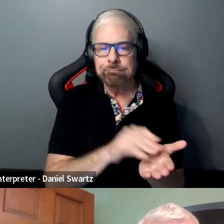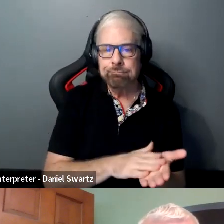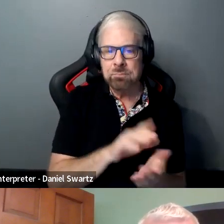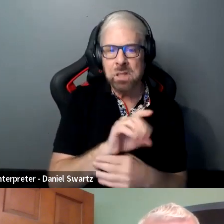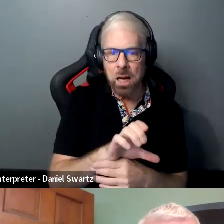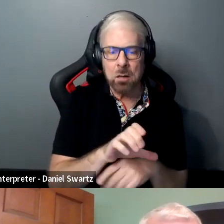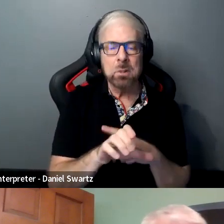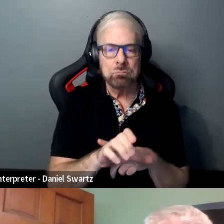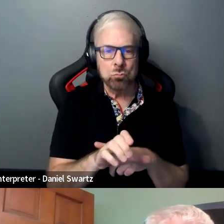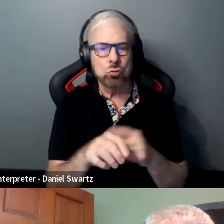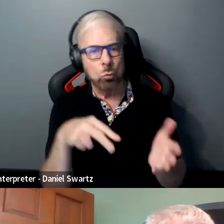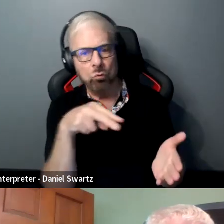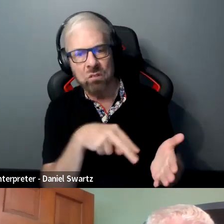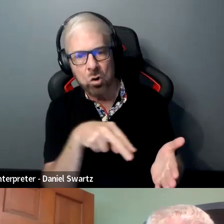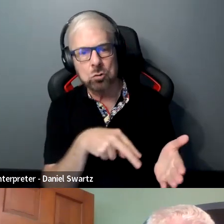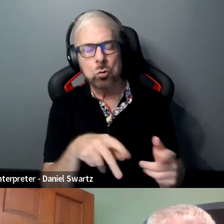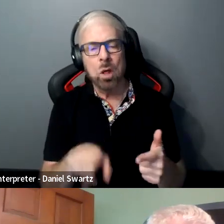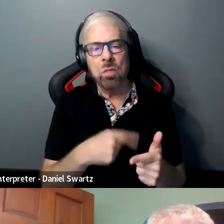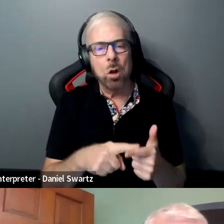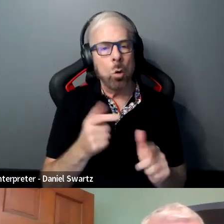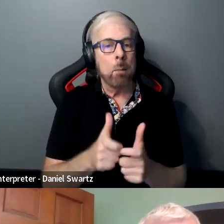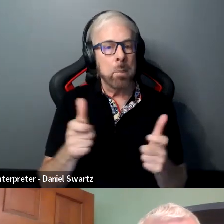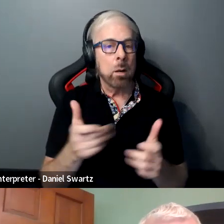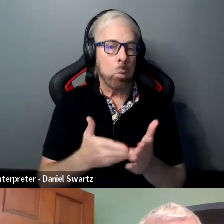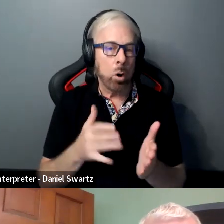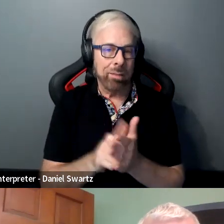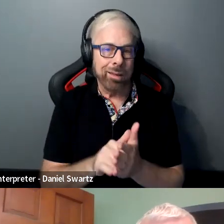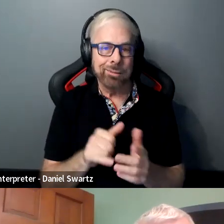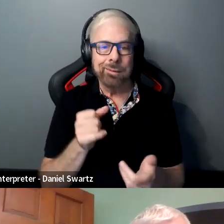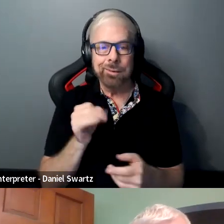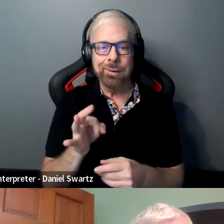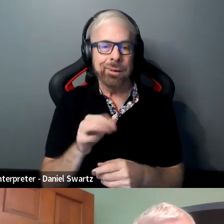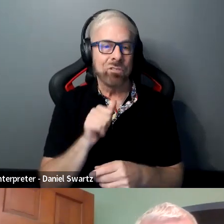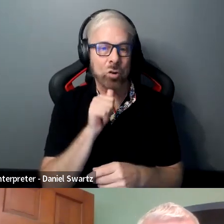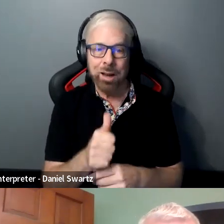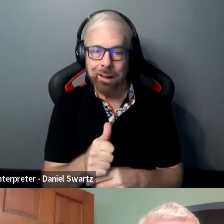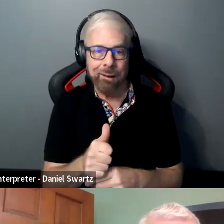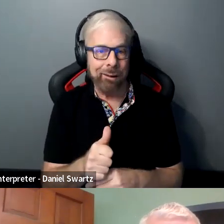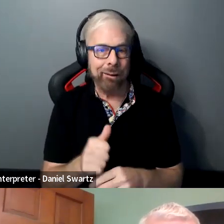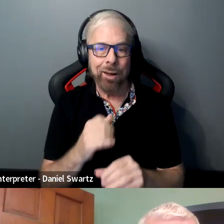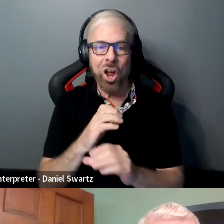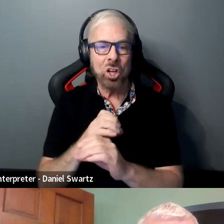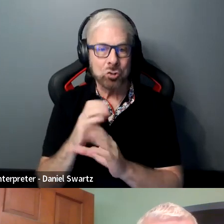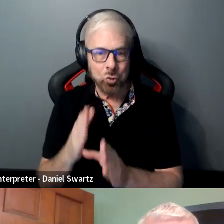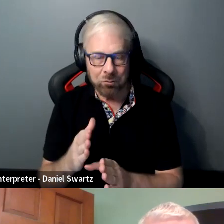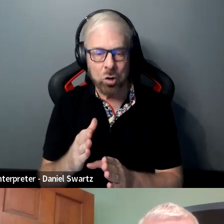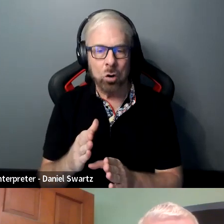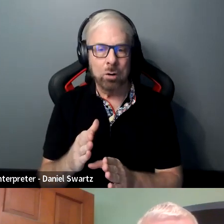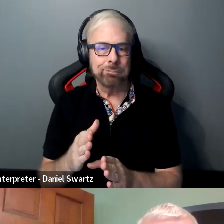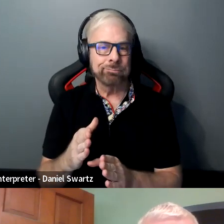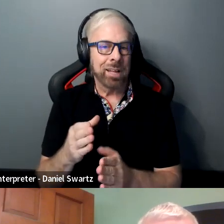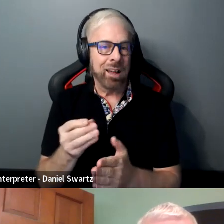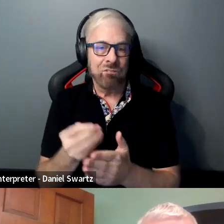understand. And as we all know, a big piece is, even if you're not a conservator, financial and issues